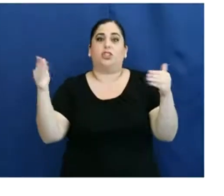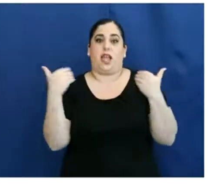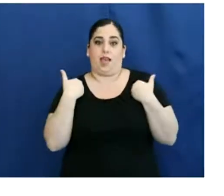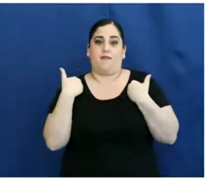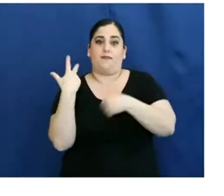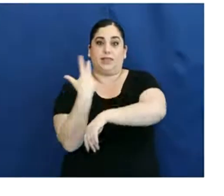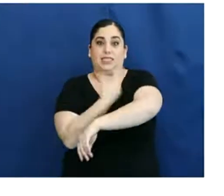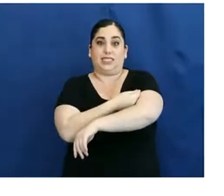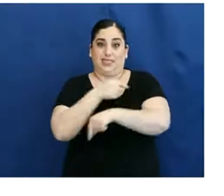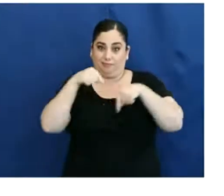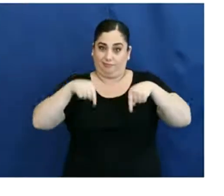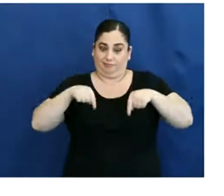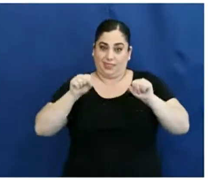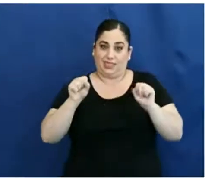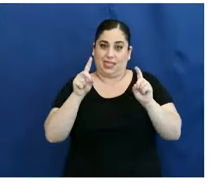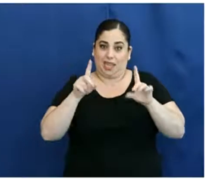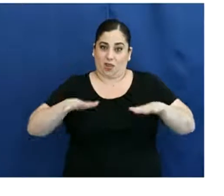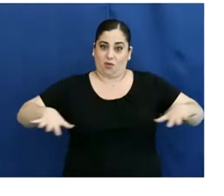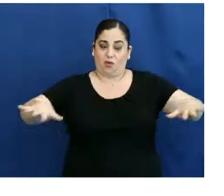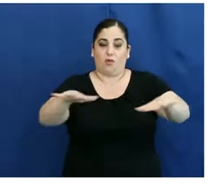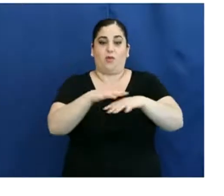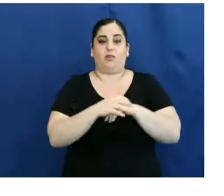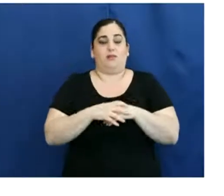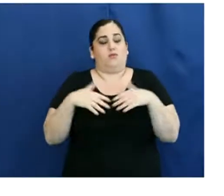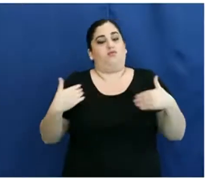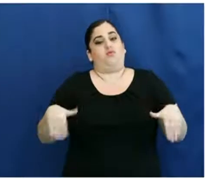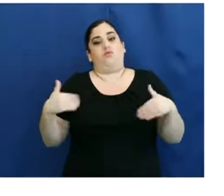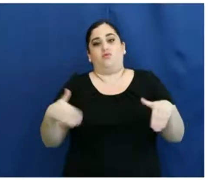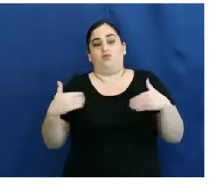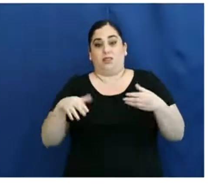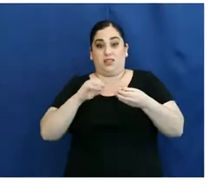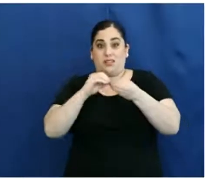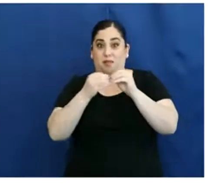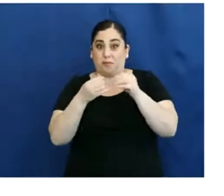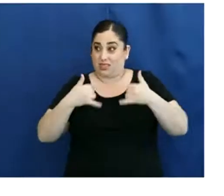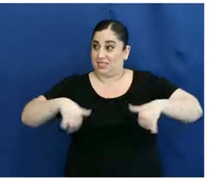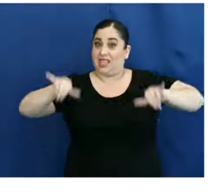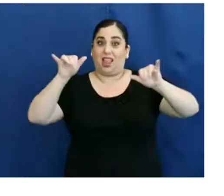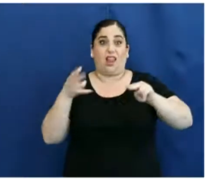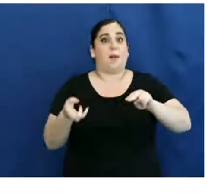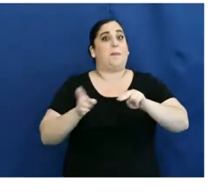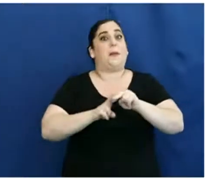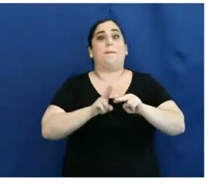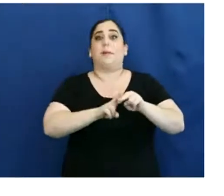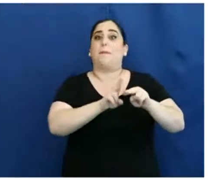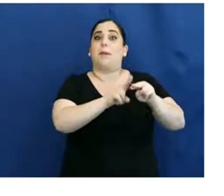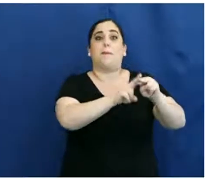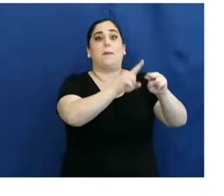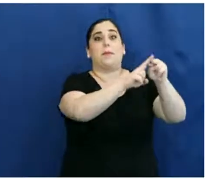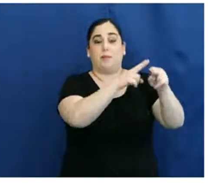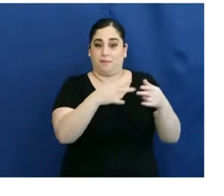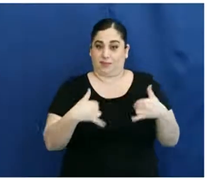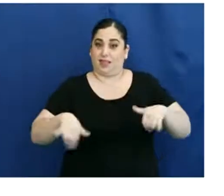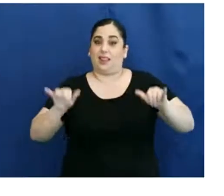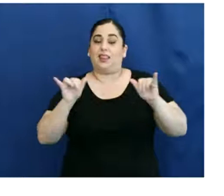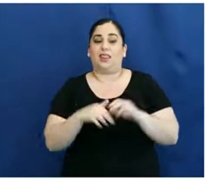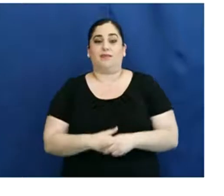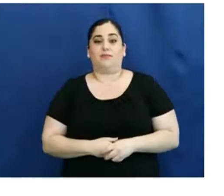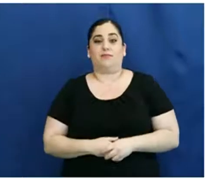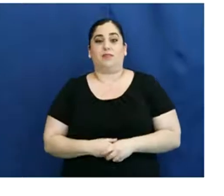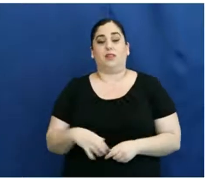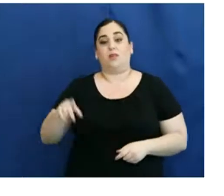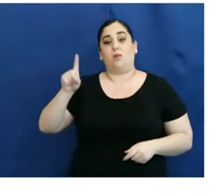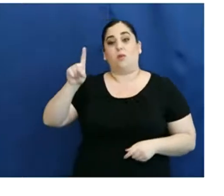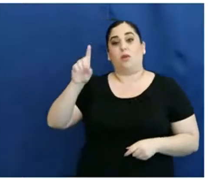the margin we're running here. You see basically just 100,000 more doses received than have been administered, 6,000